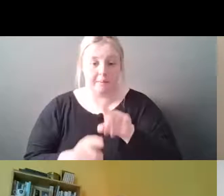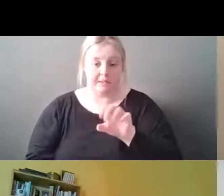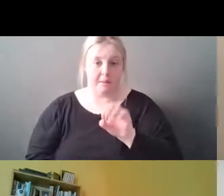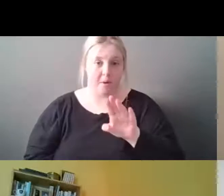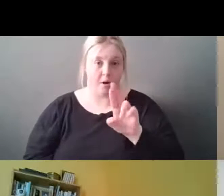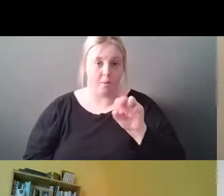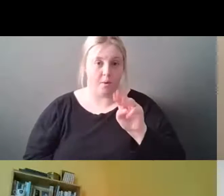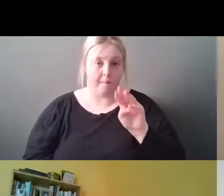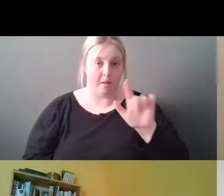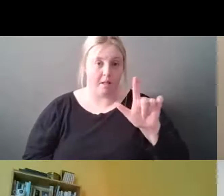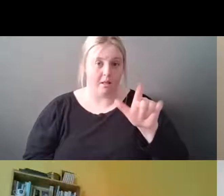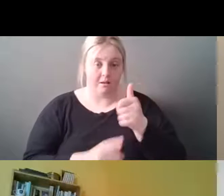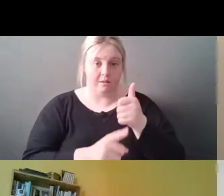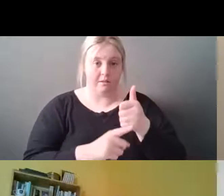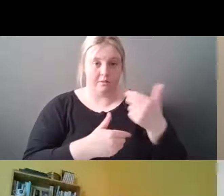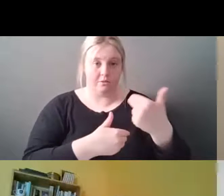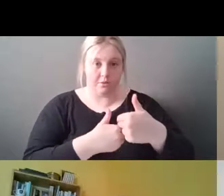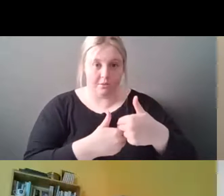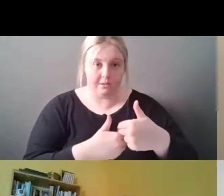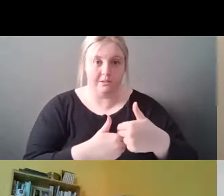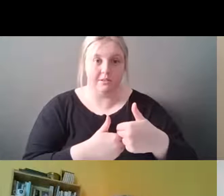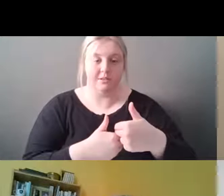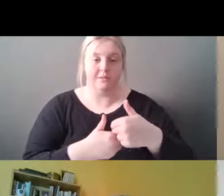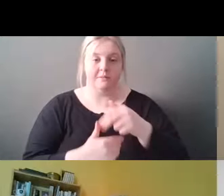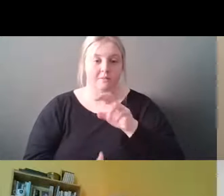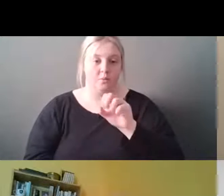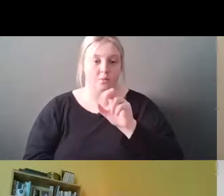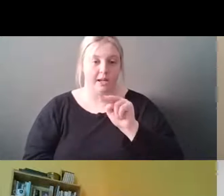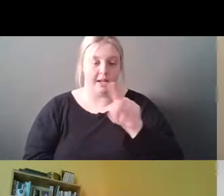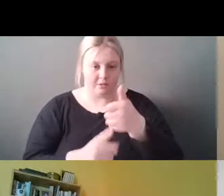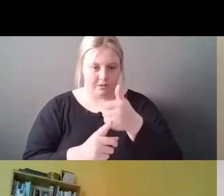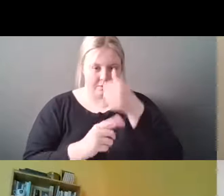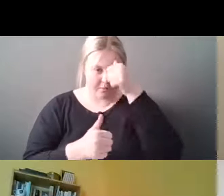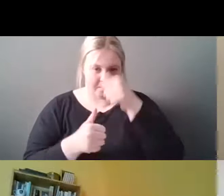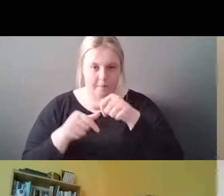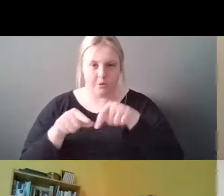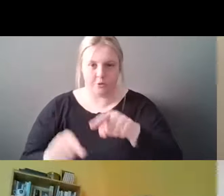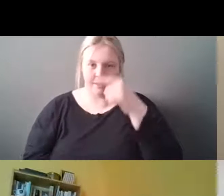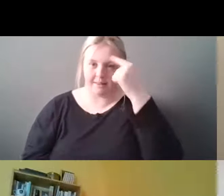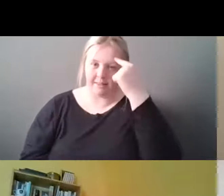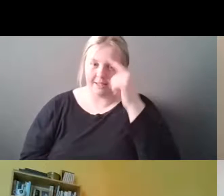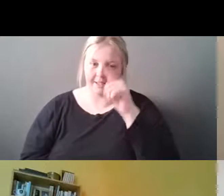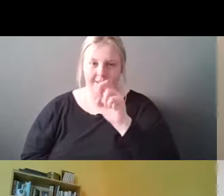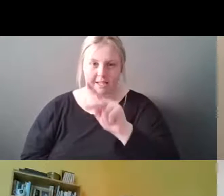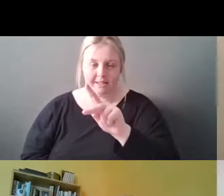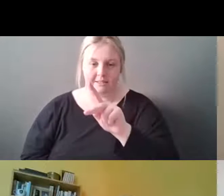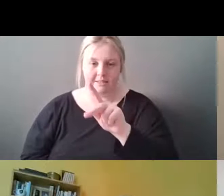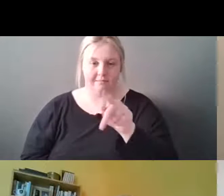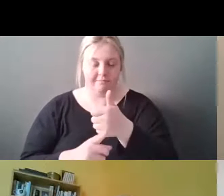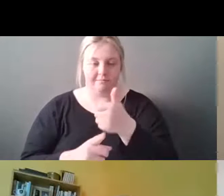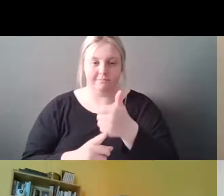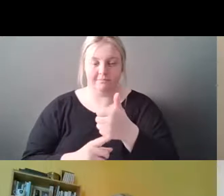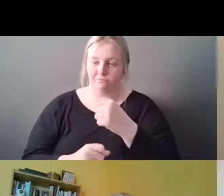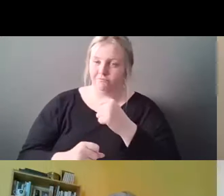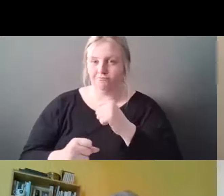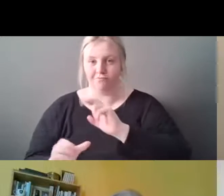place, even during our think tank. So Rayanne will remember during our think tanks, she came along like such a trooper to all